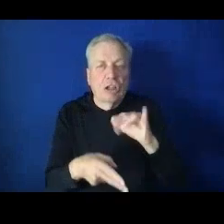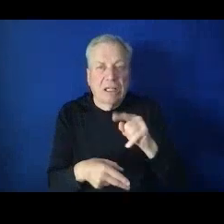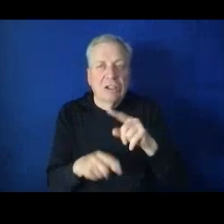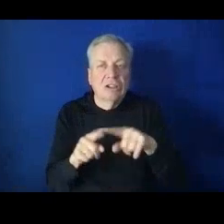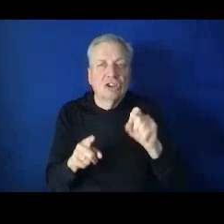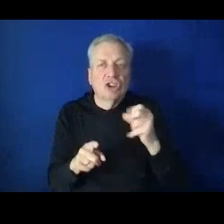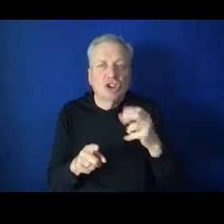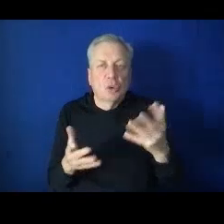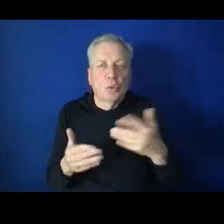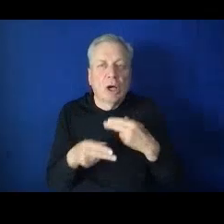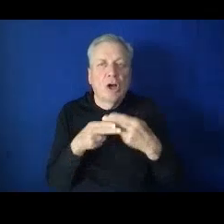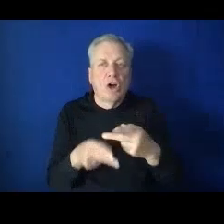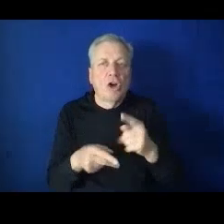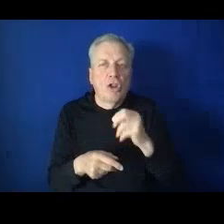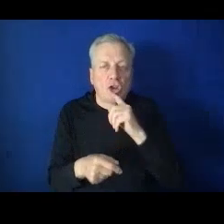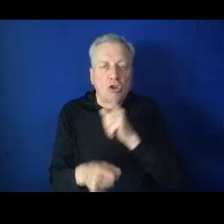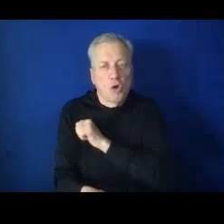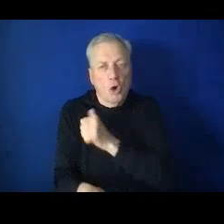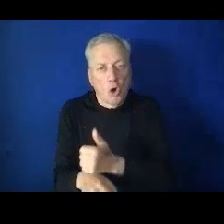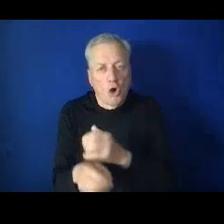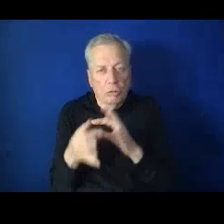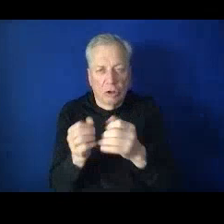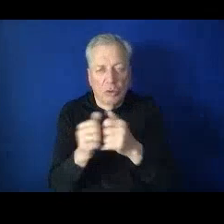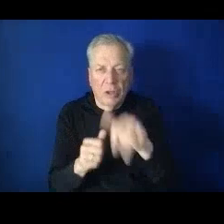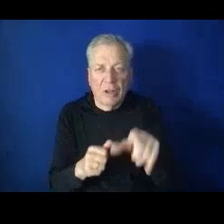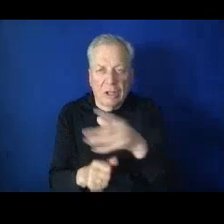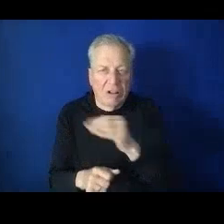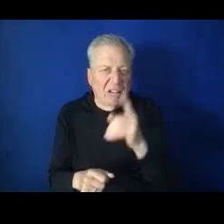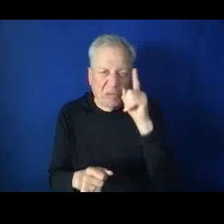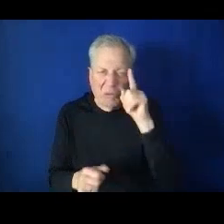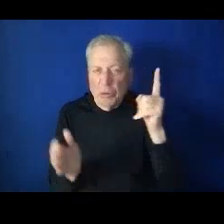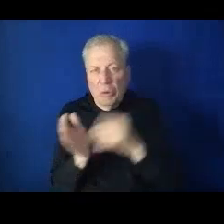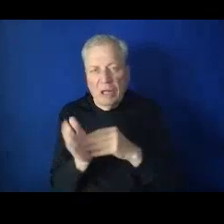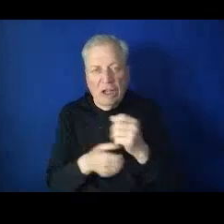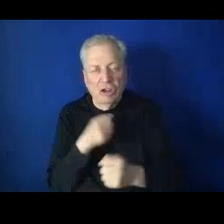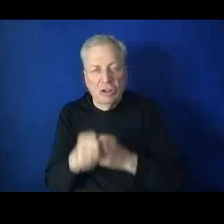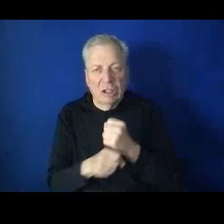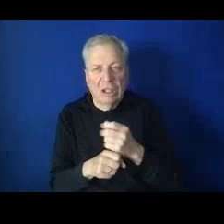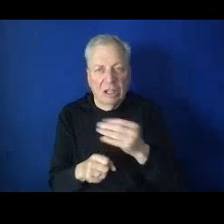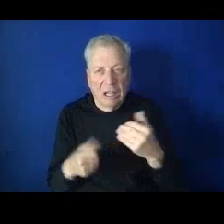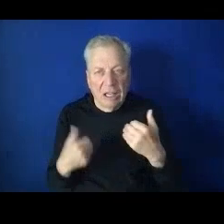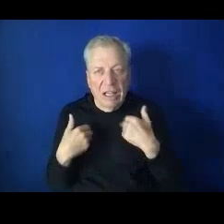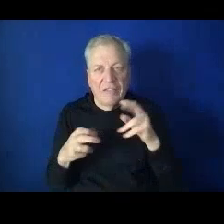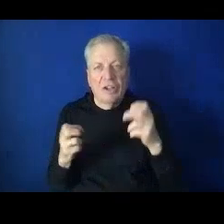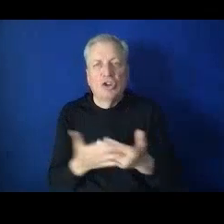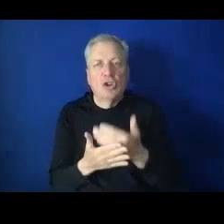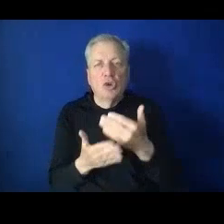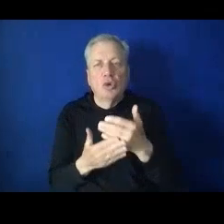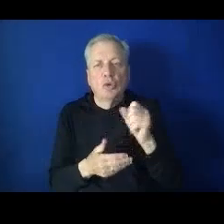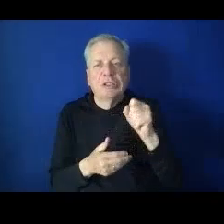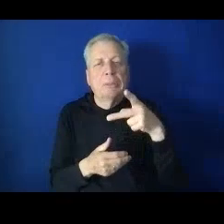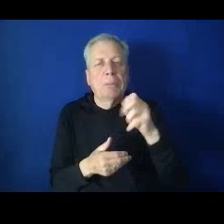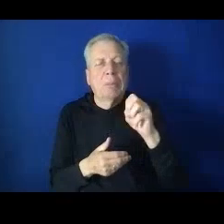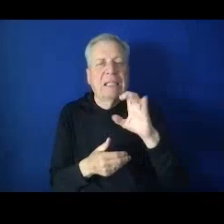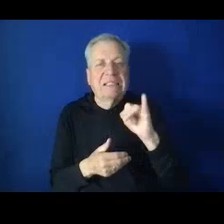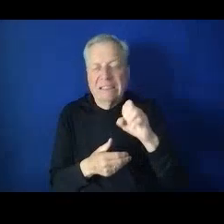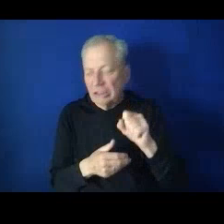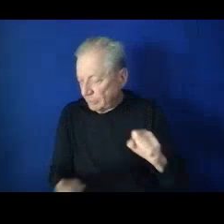what I consider to be the authority on. She said, we're thousands of years yet away from having a new species. But